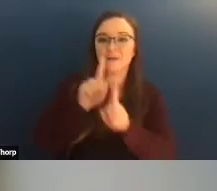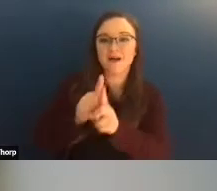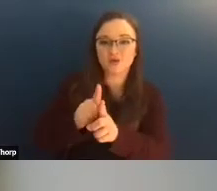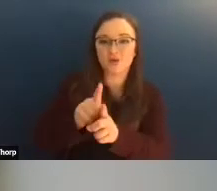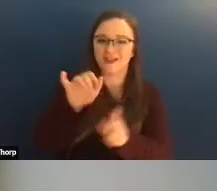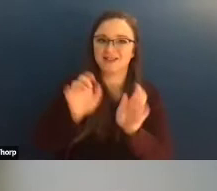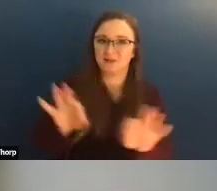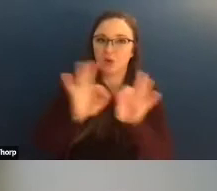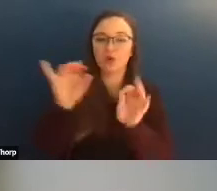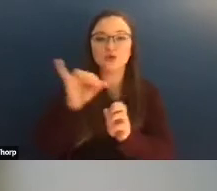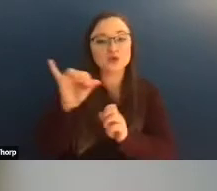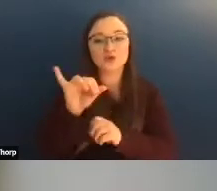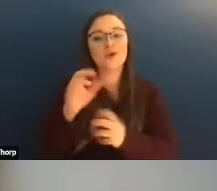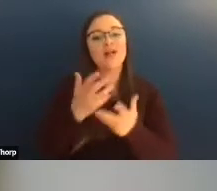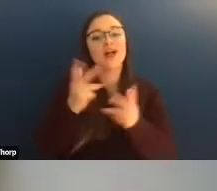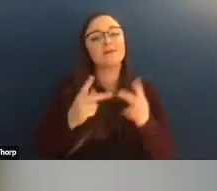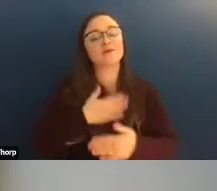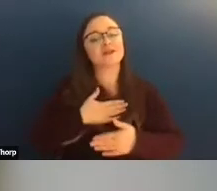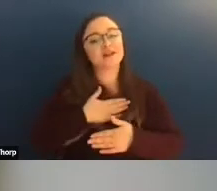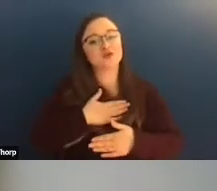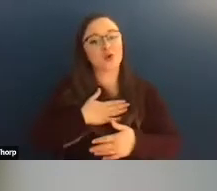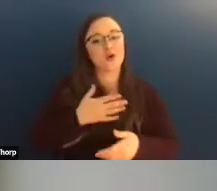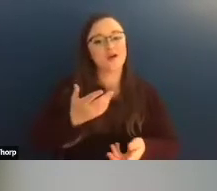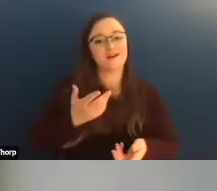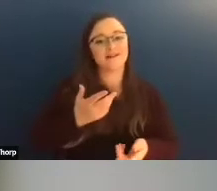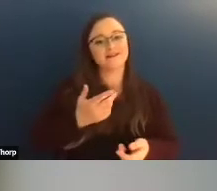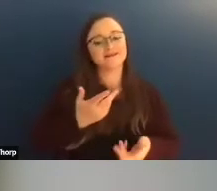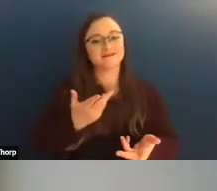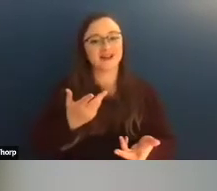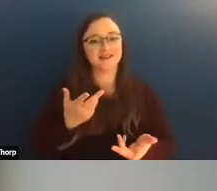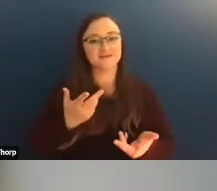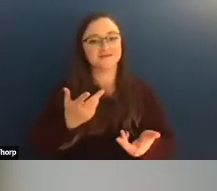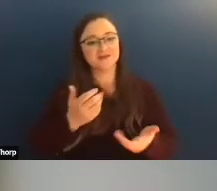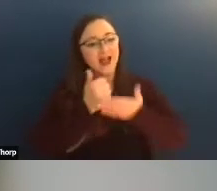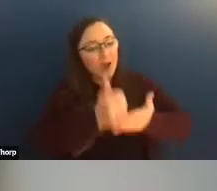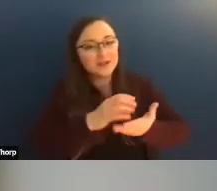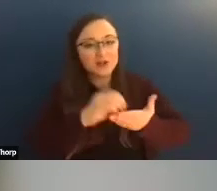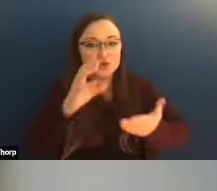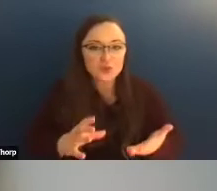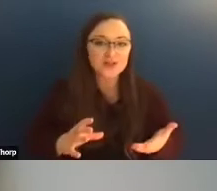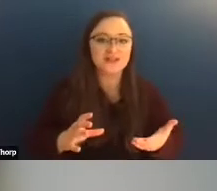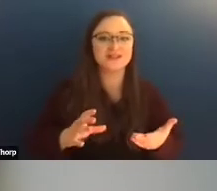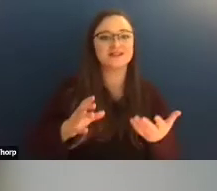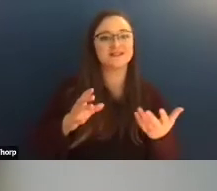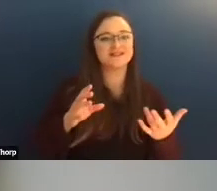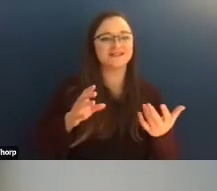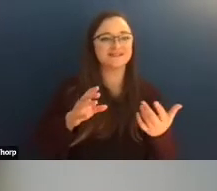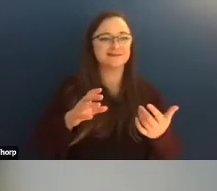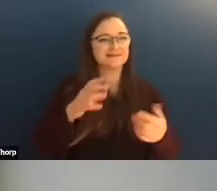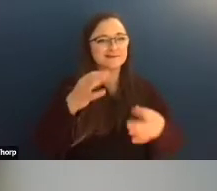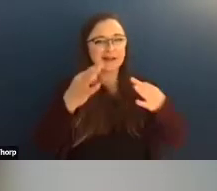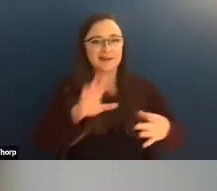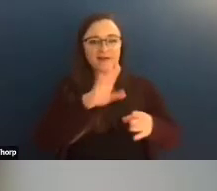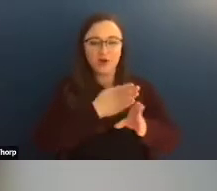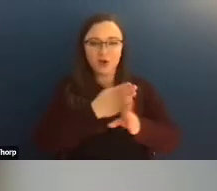know, a lot of people, they enjoy, you know, directing and guiding students to kind of help them determine their career